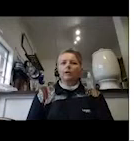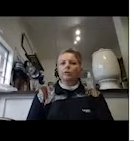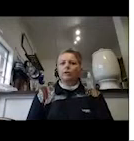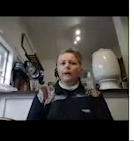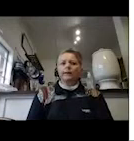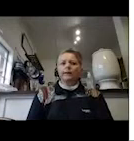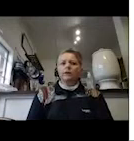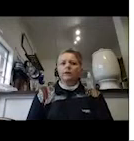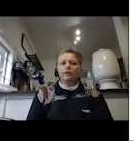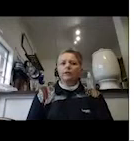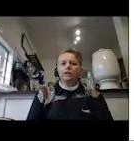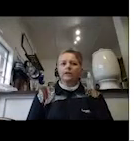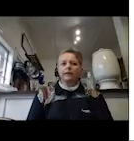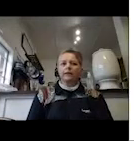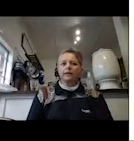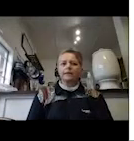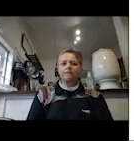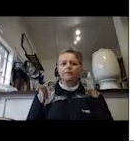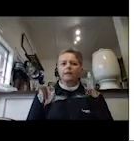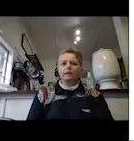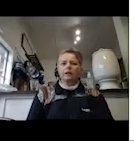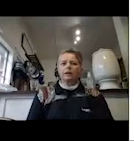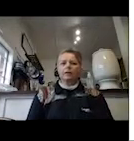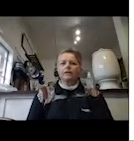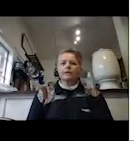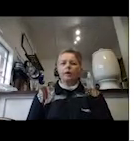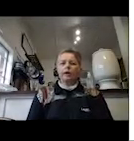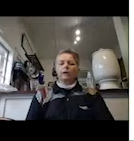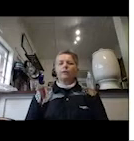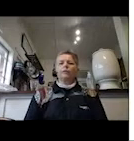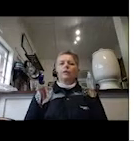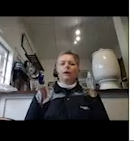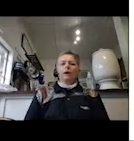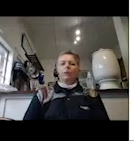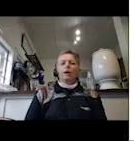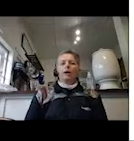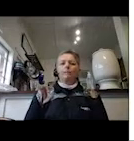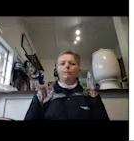Following on from that is confidentiality. This is where